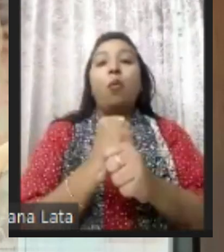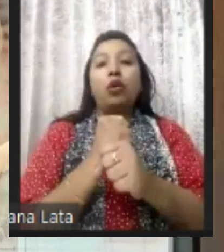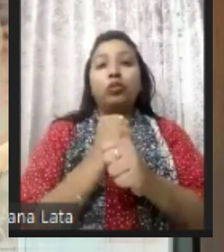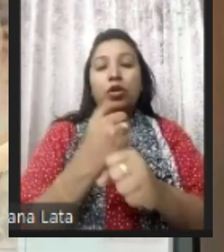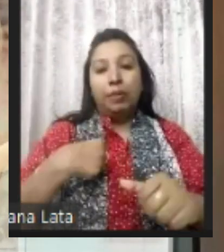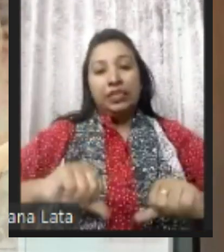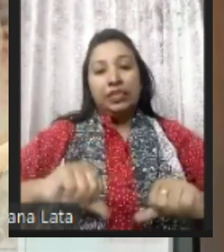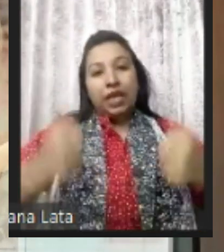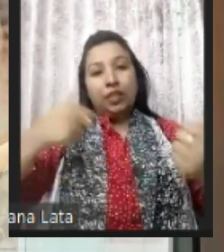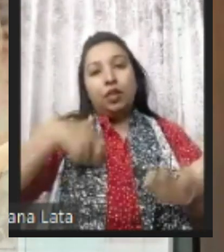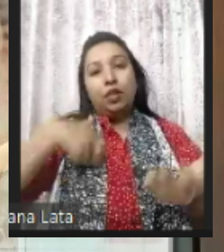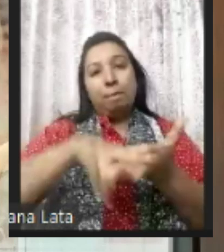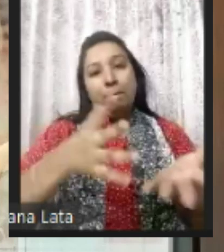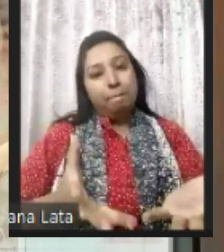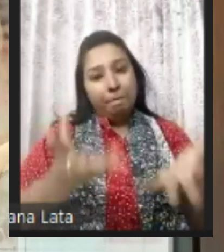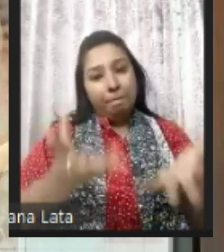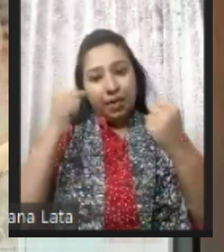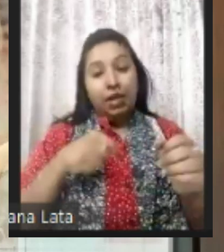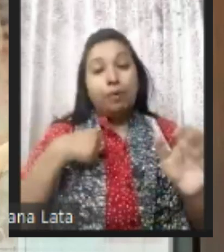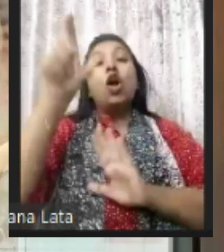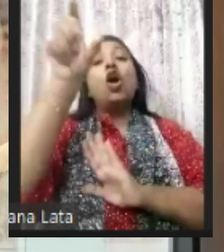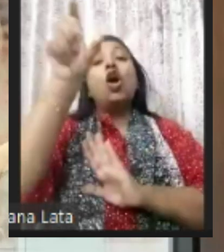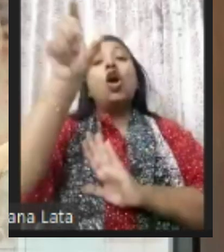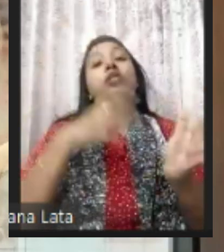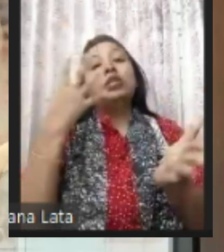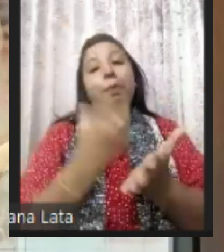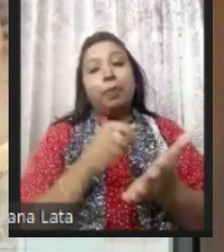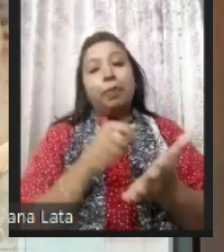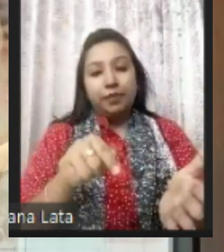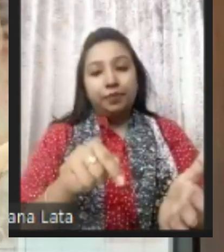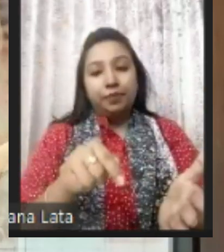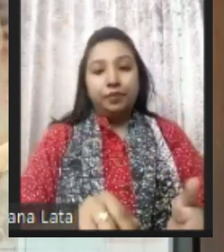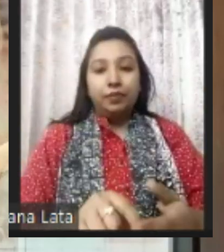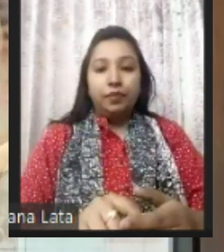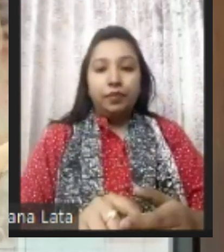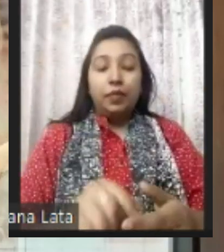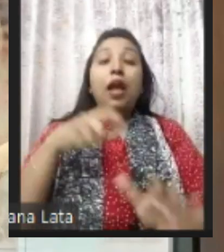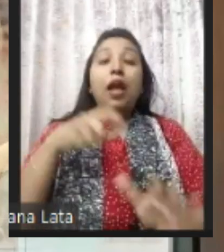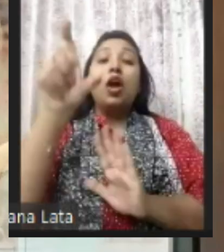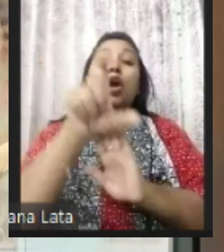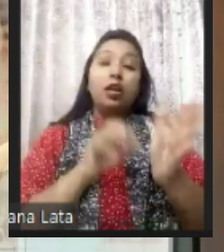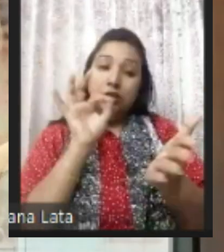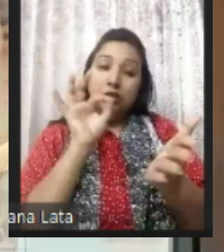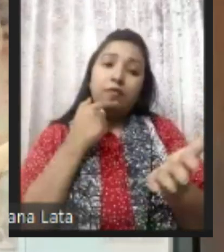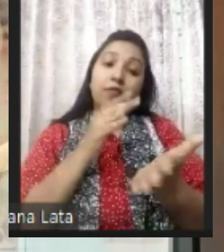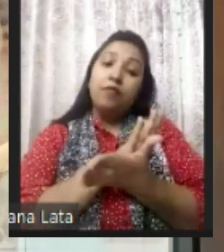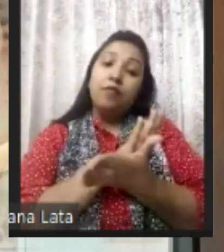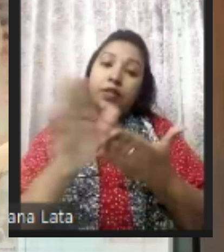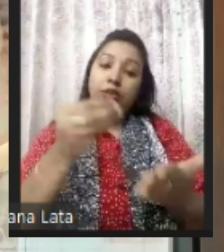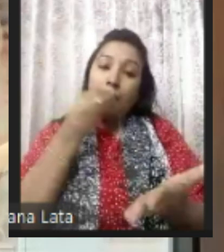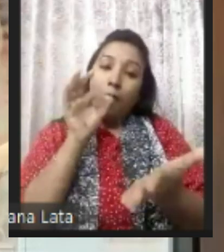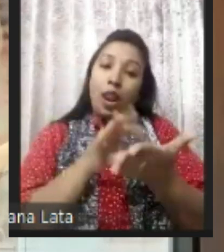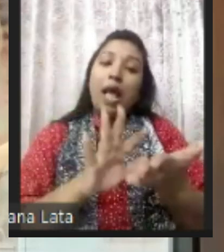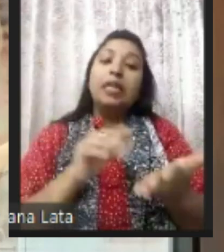constitutions. So in our constitutions, in the preamble, it has been mentioned very clearly that we are placing